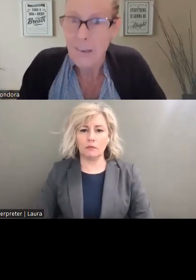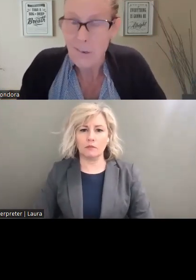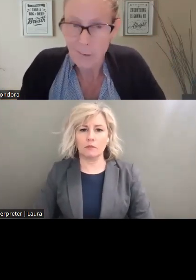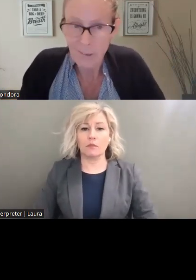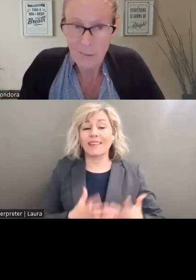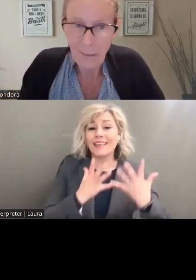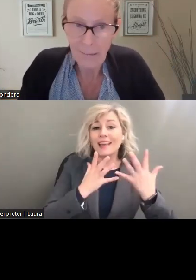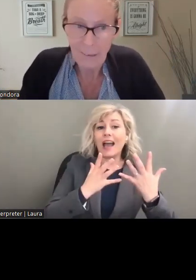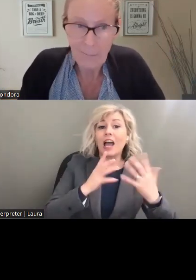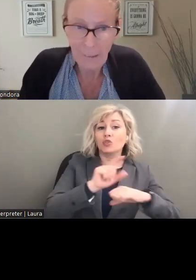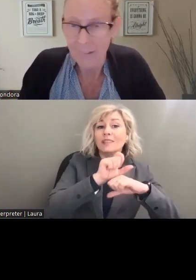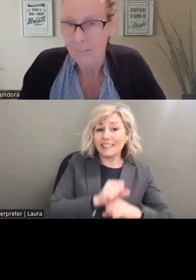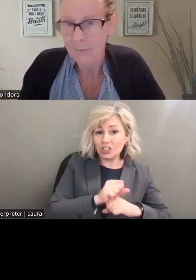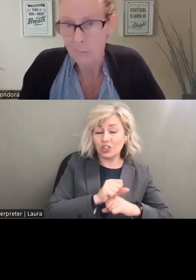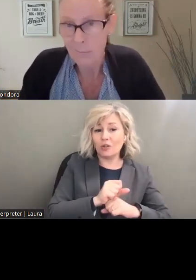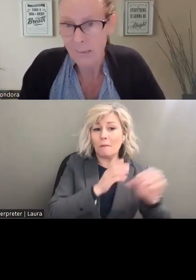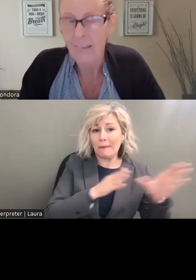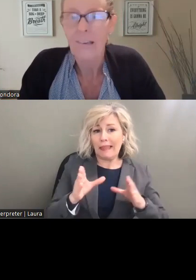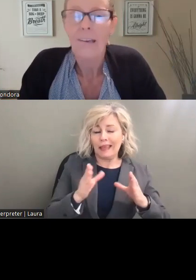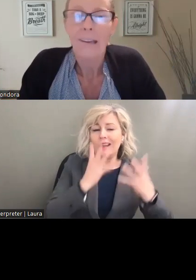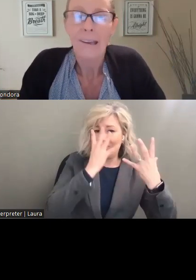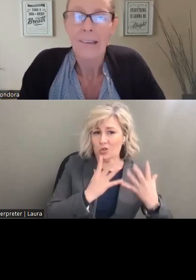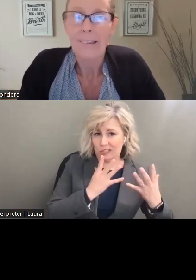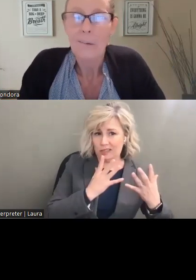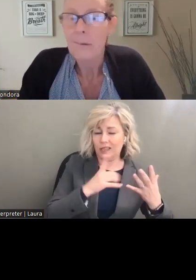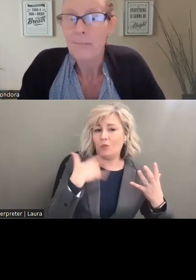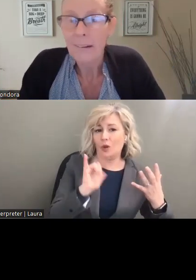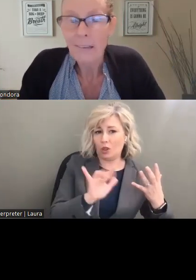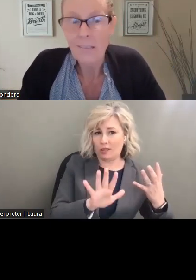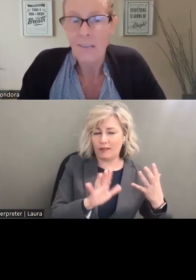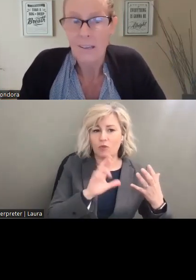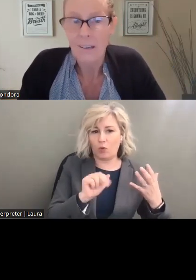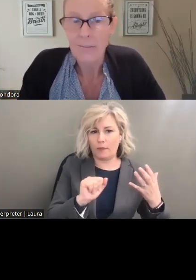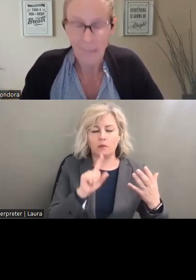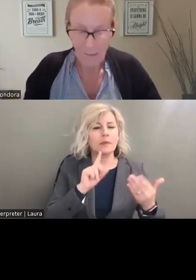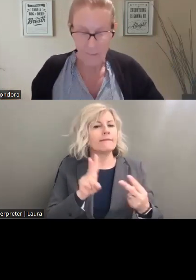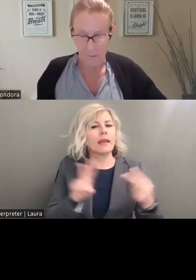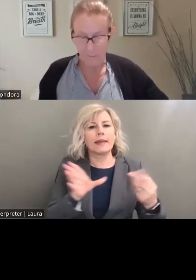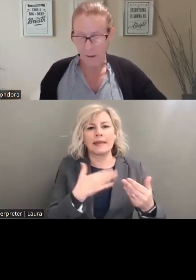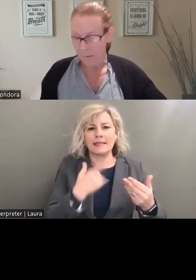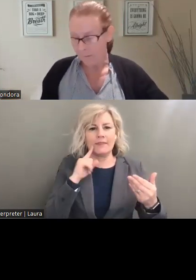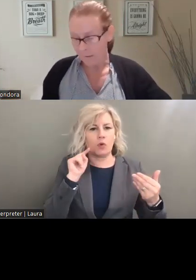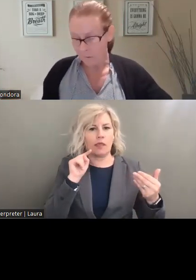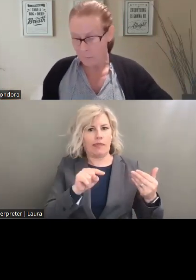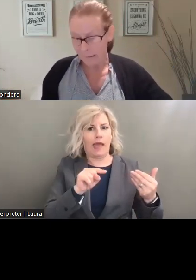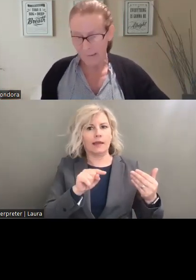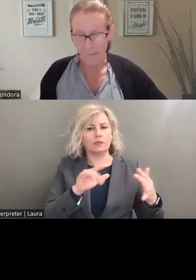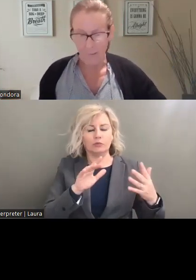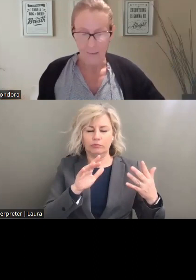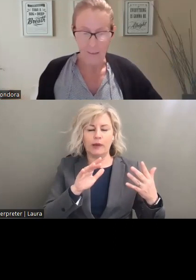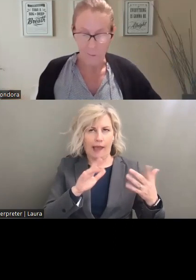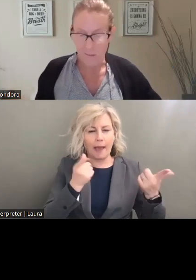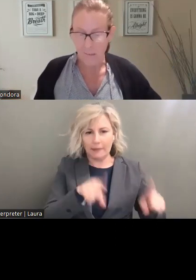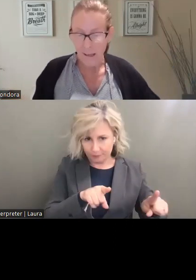a traditional service plan could come together for Roma. And it would be very easy for that to devolve into a